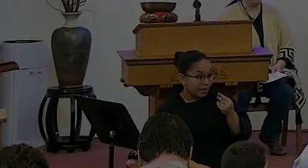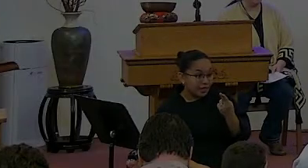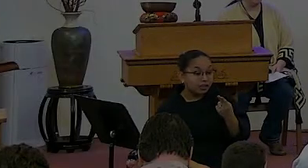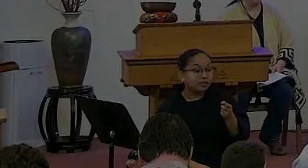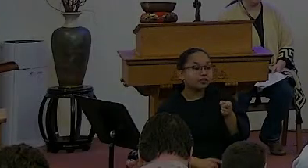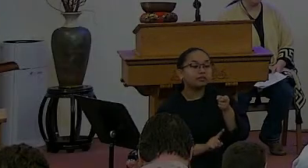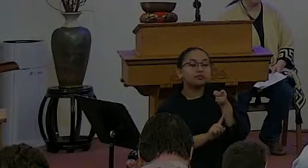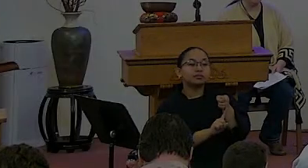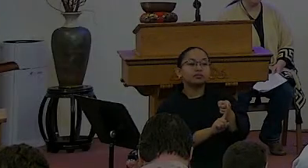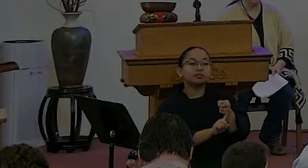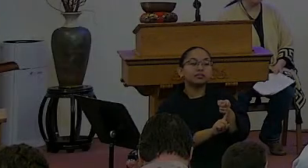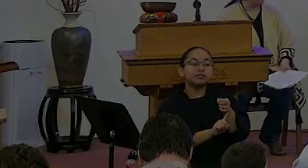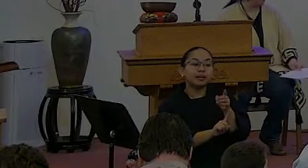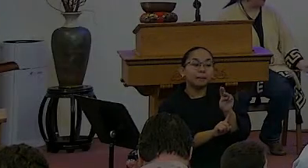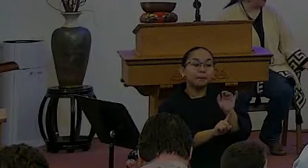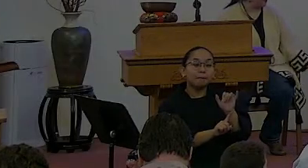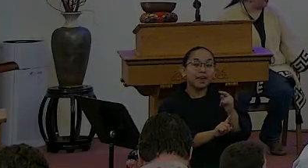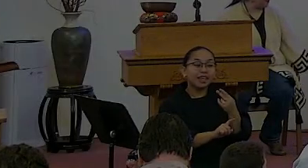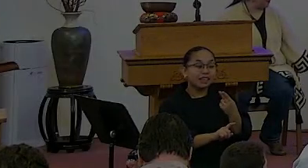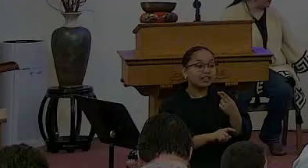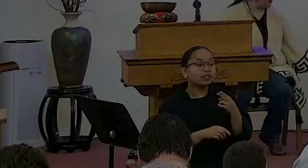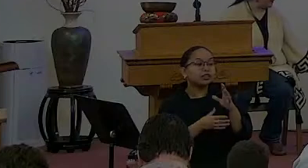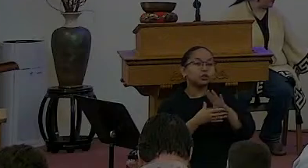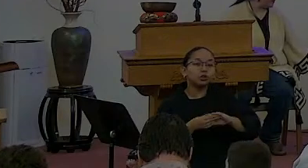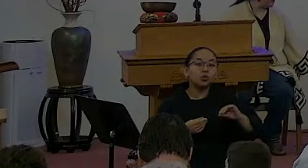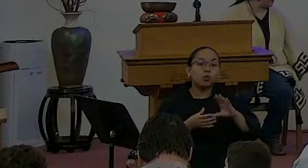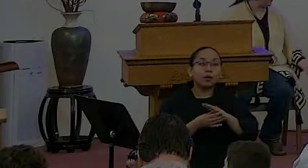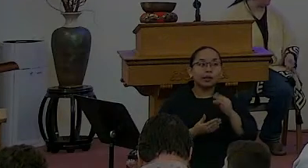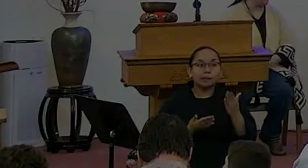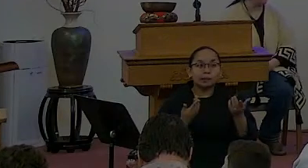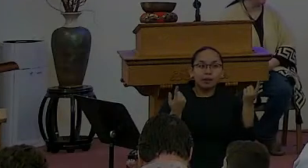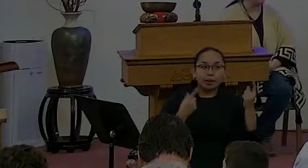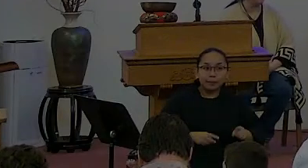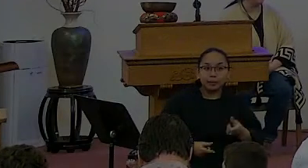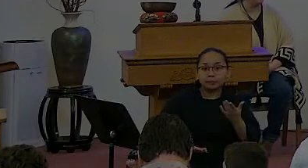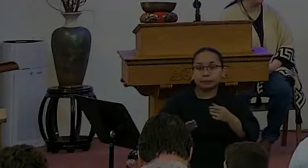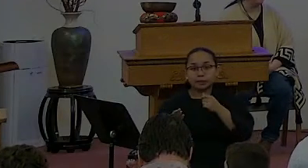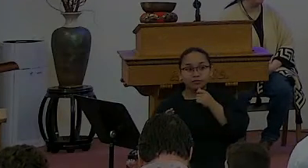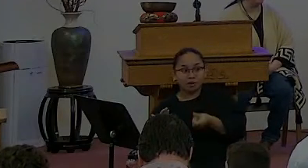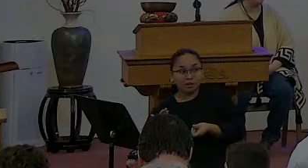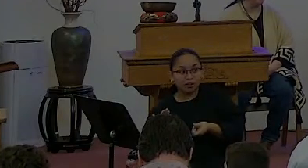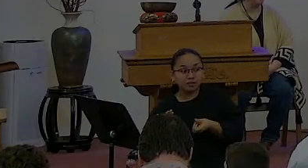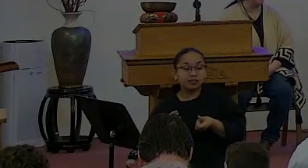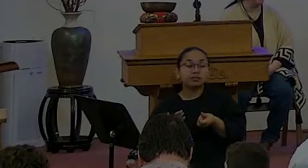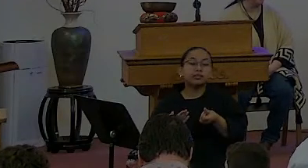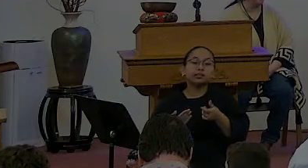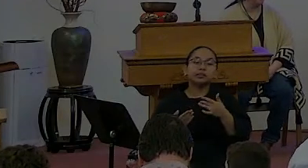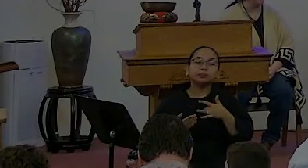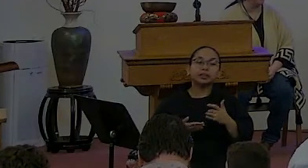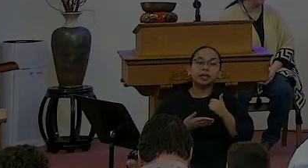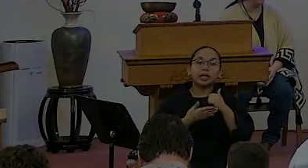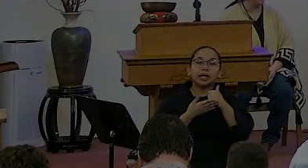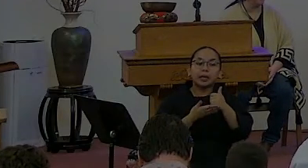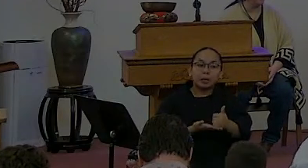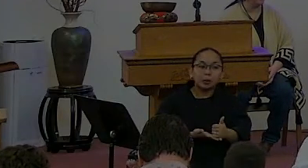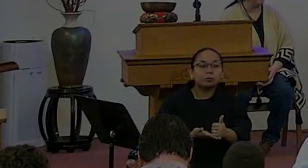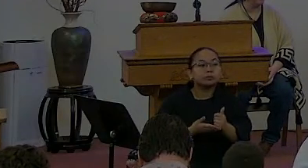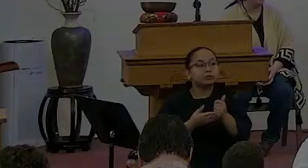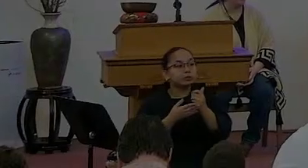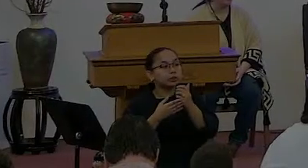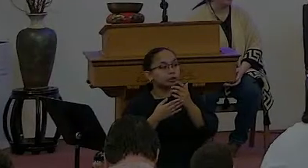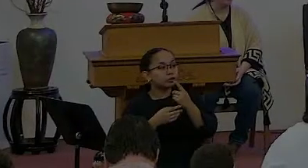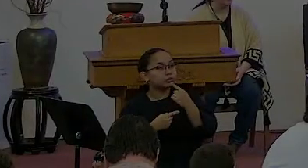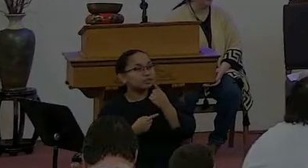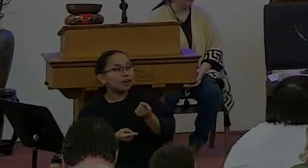story that might have happened or might not have happened, and it usually helps to tell or